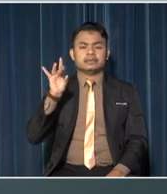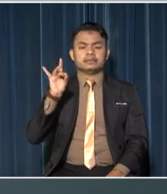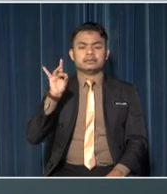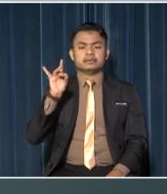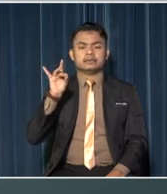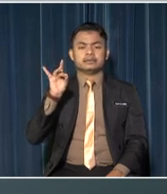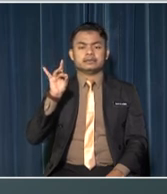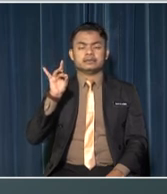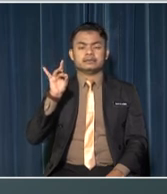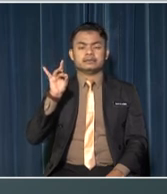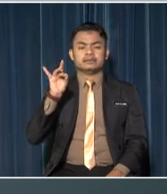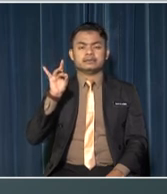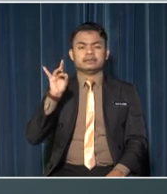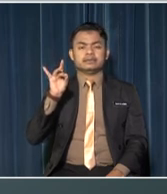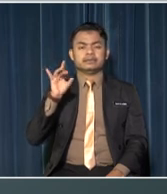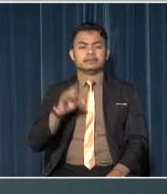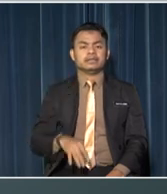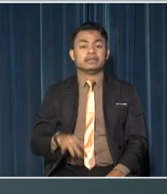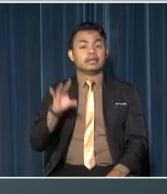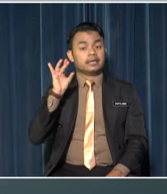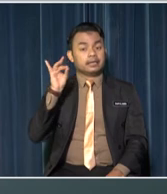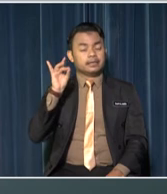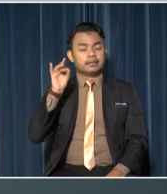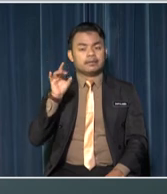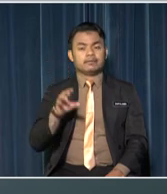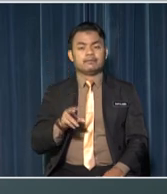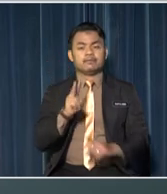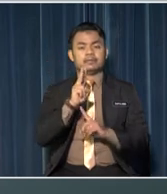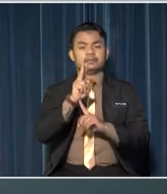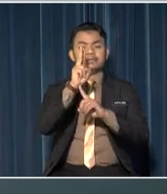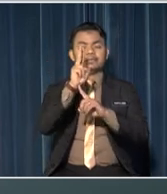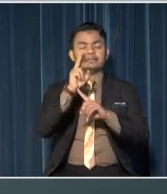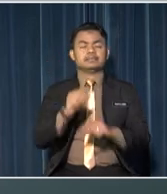1, 2, 3, 4, 5, 6, 7, 8. 8 vertices.